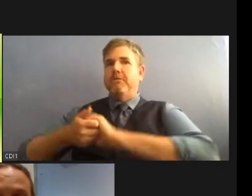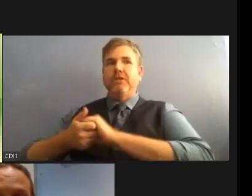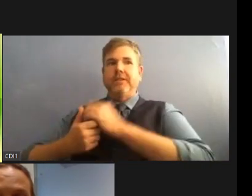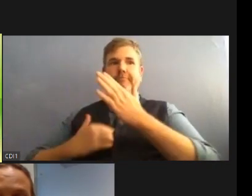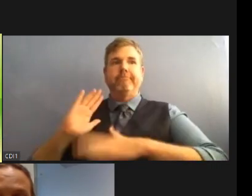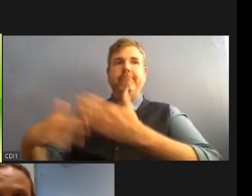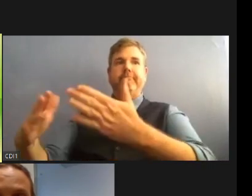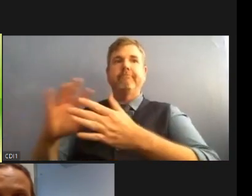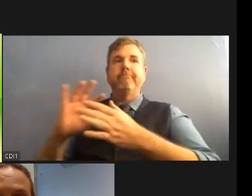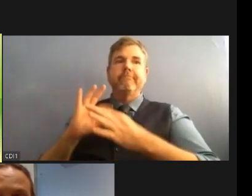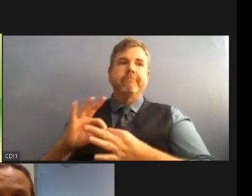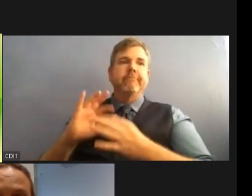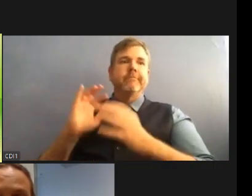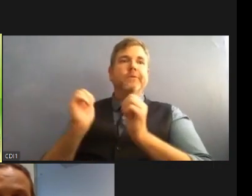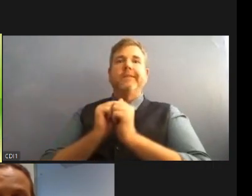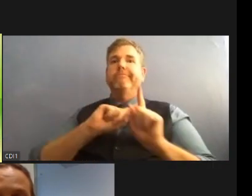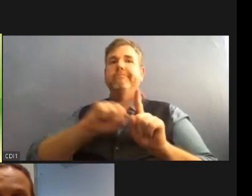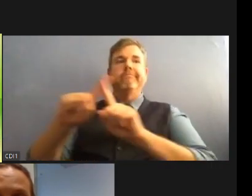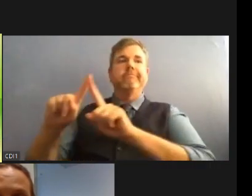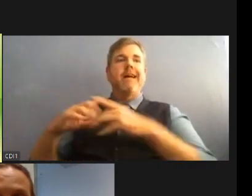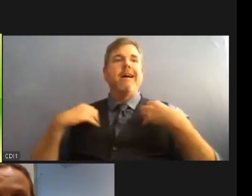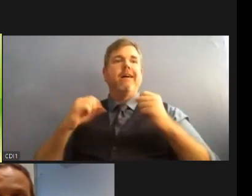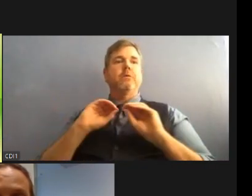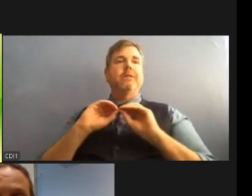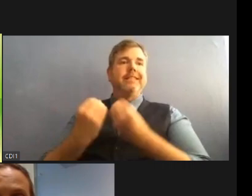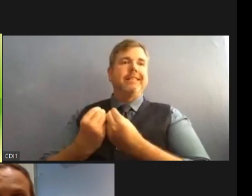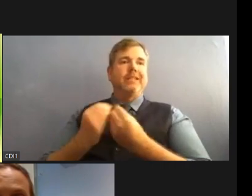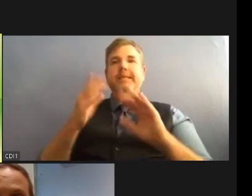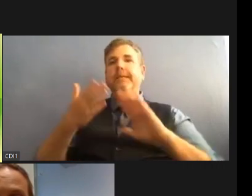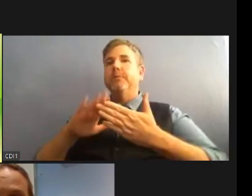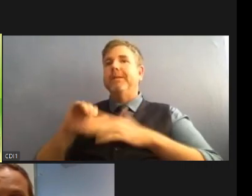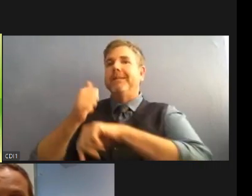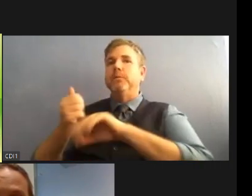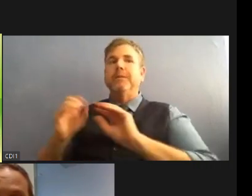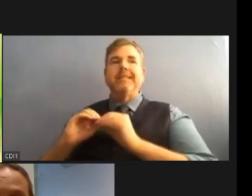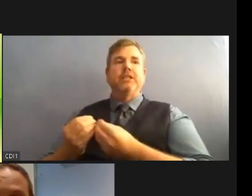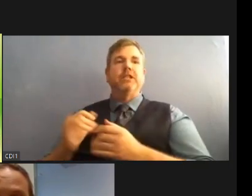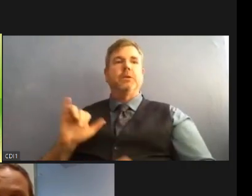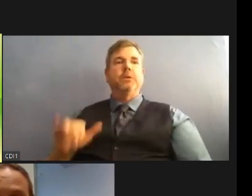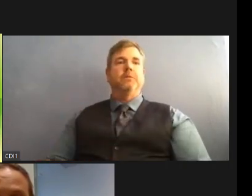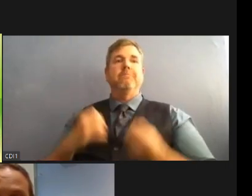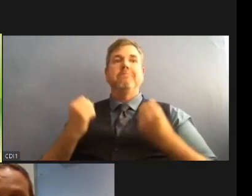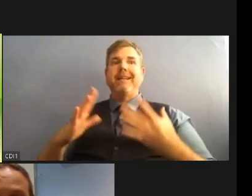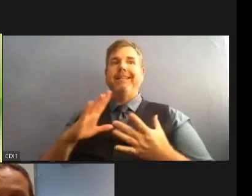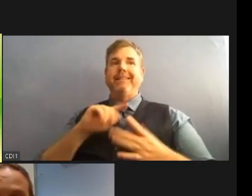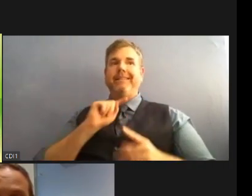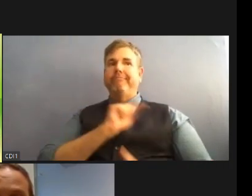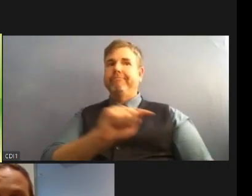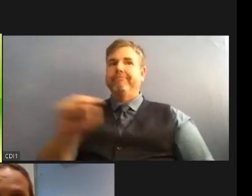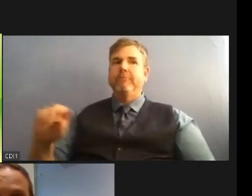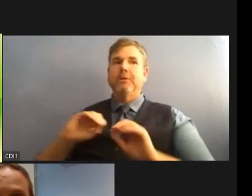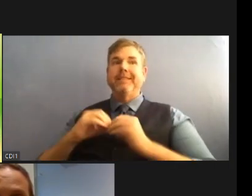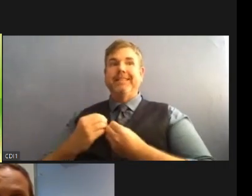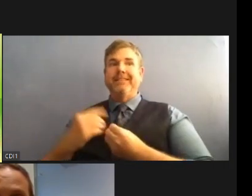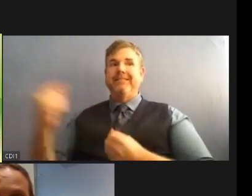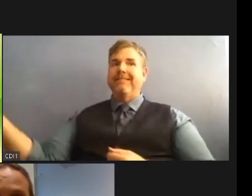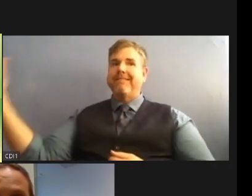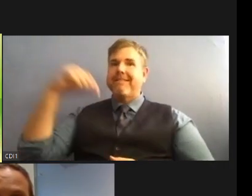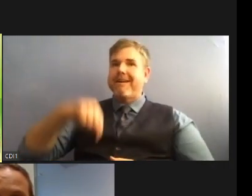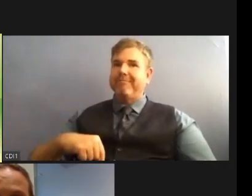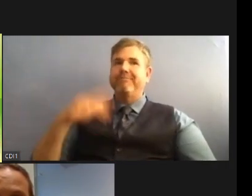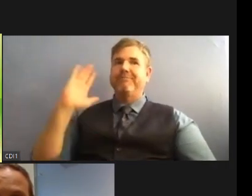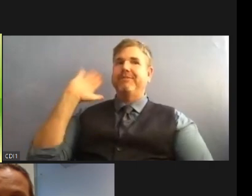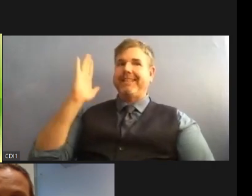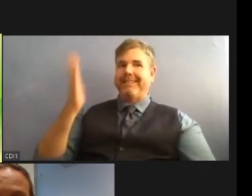lot of community-based organizations, many of whom we've had as presenters in past community conversations. So we're glad